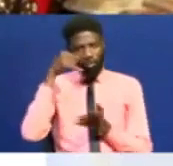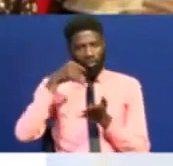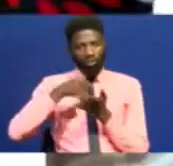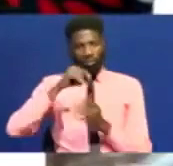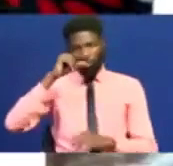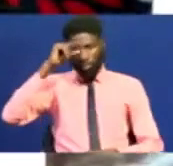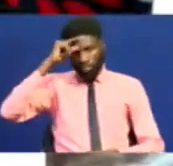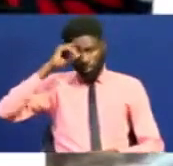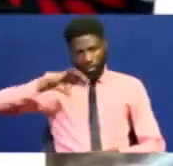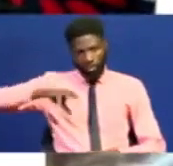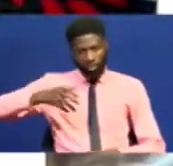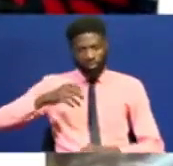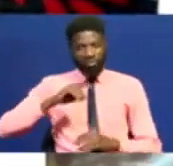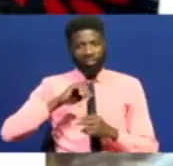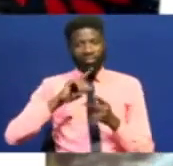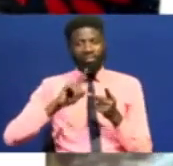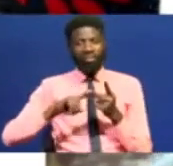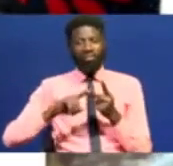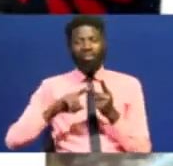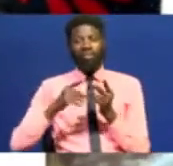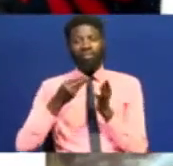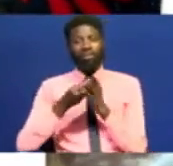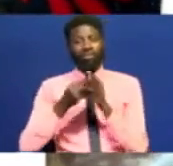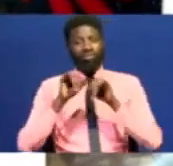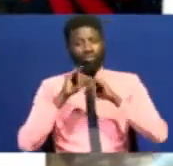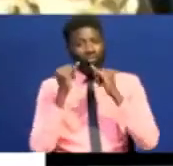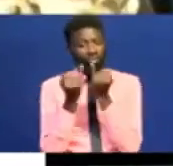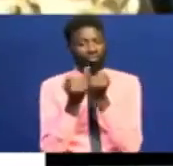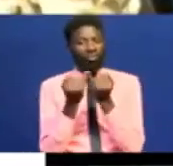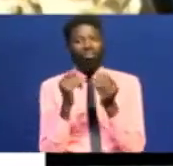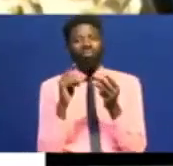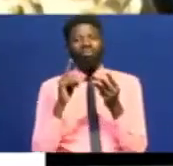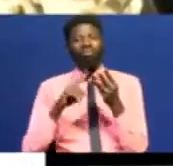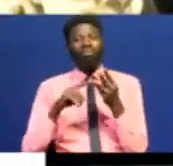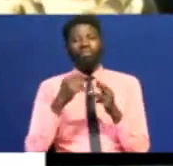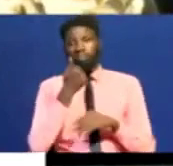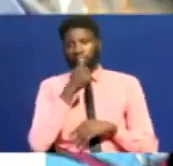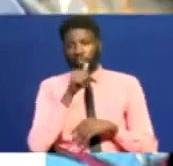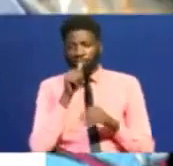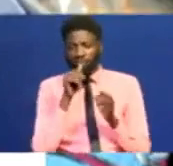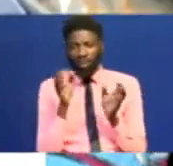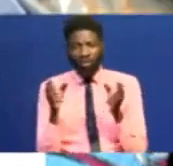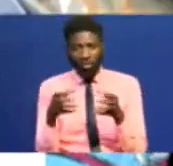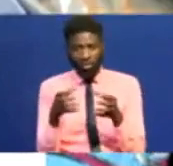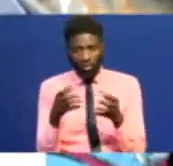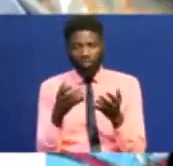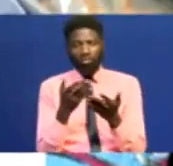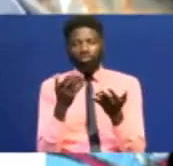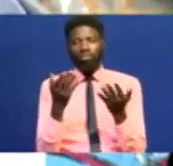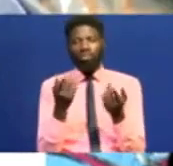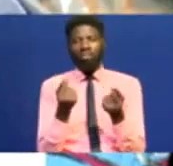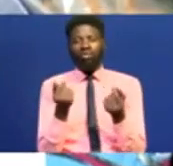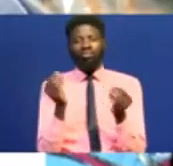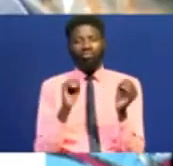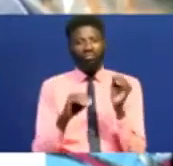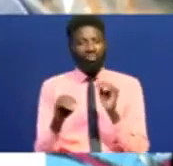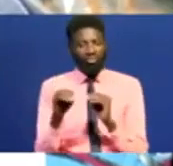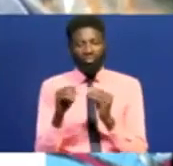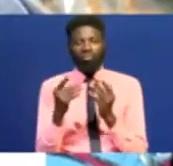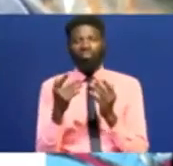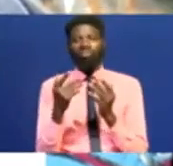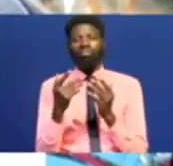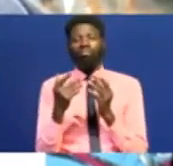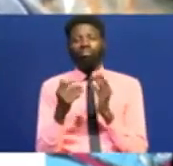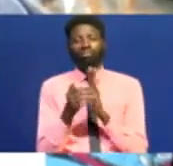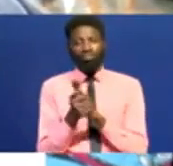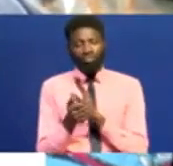county, taasisi za kifedha na mashirika ya kibinafsi kuchanga fedha, ujuzi na ufadhili ili